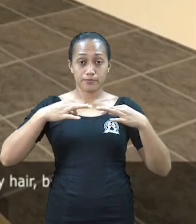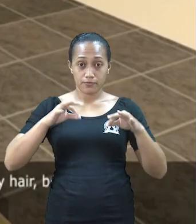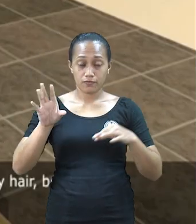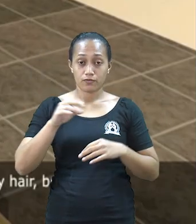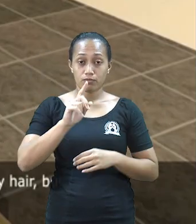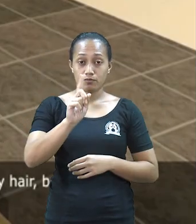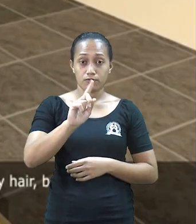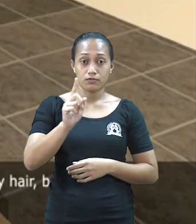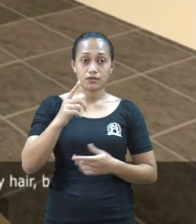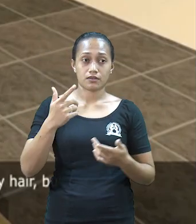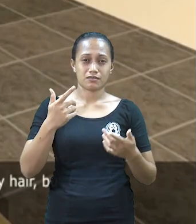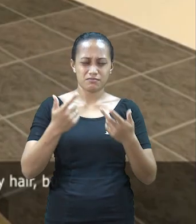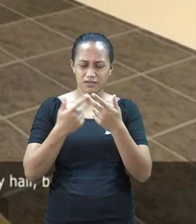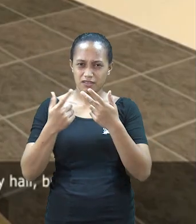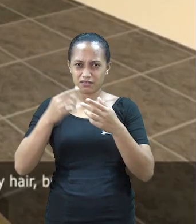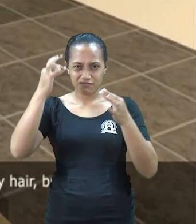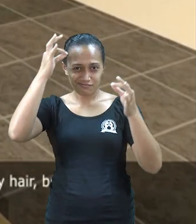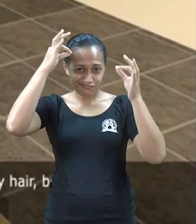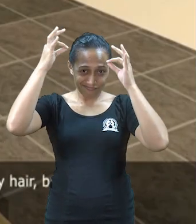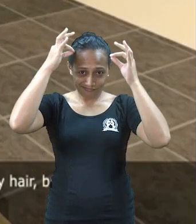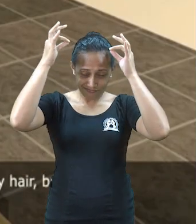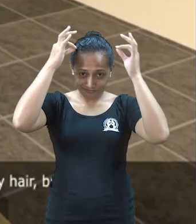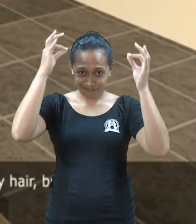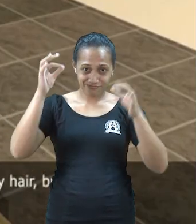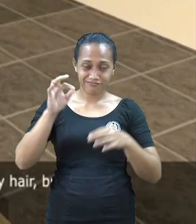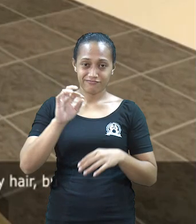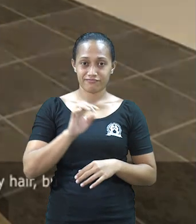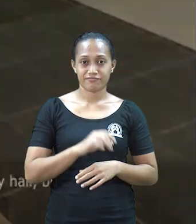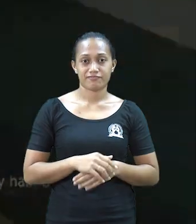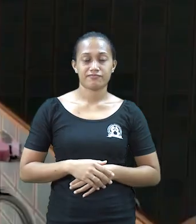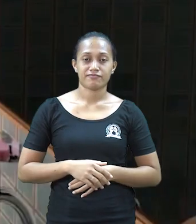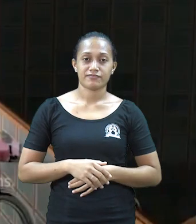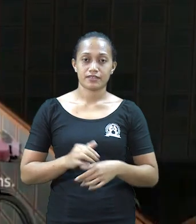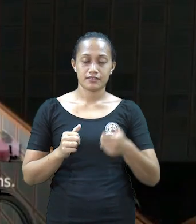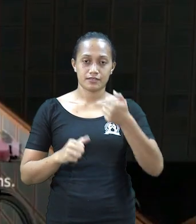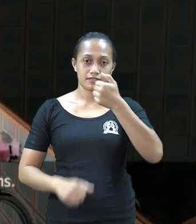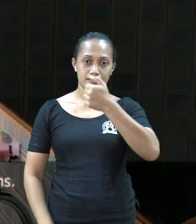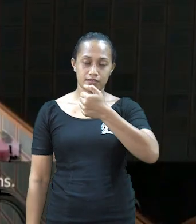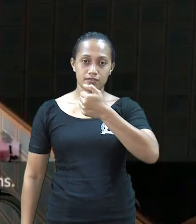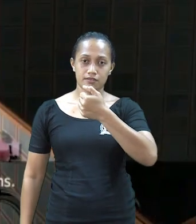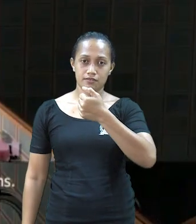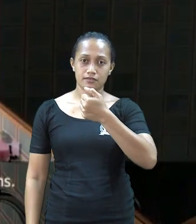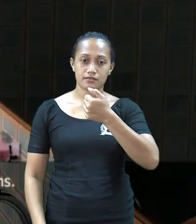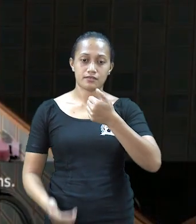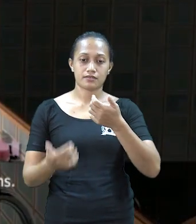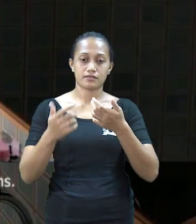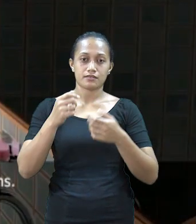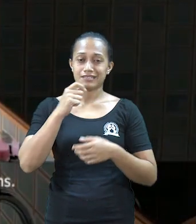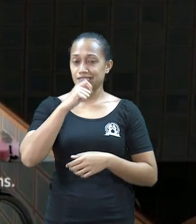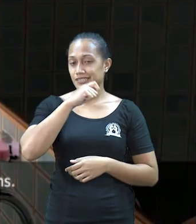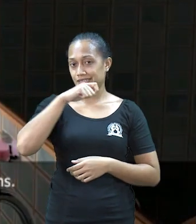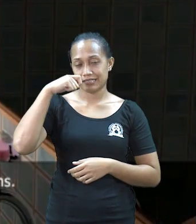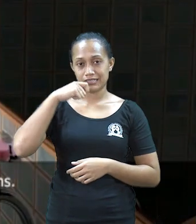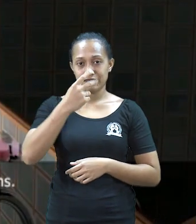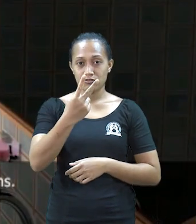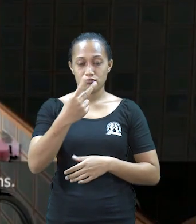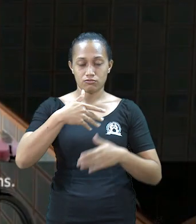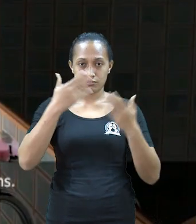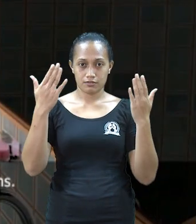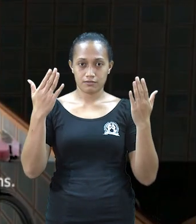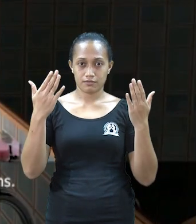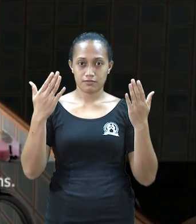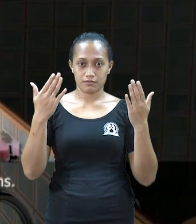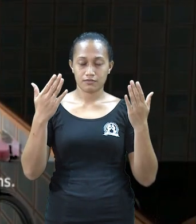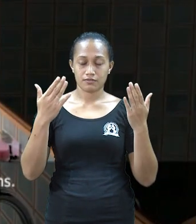free from parasites like head lice. 6. Brushing teeth twice